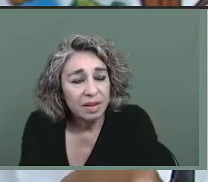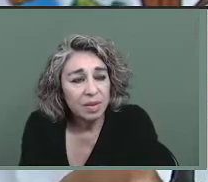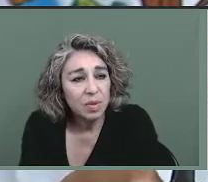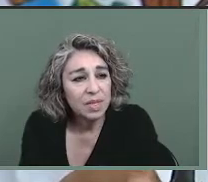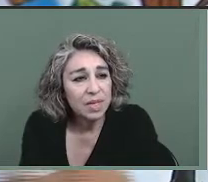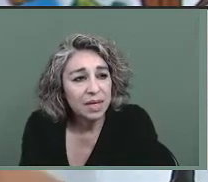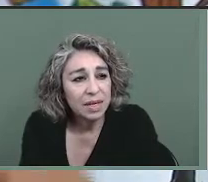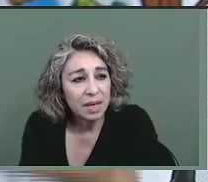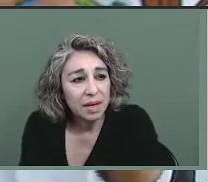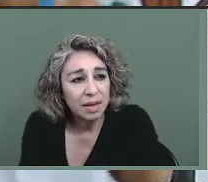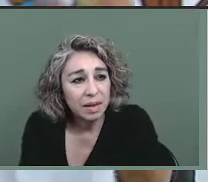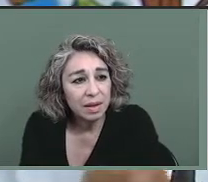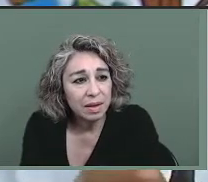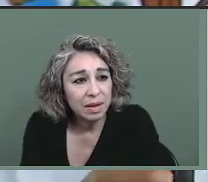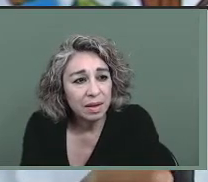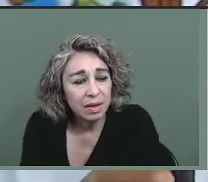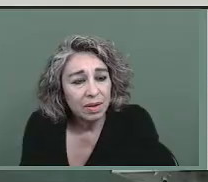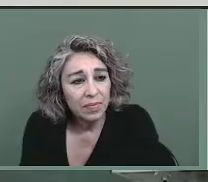The ones